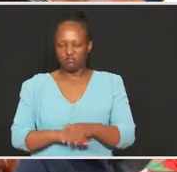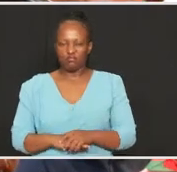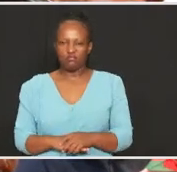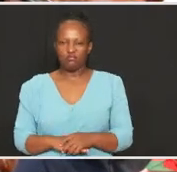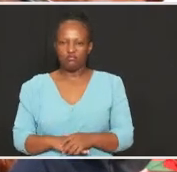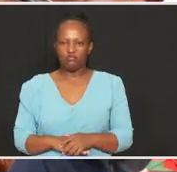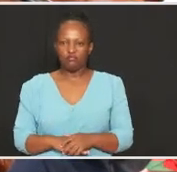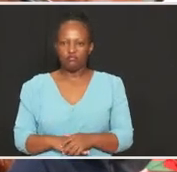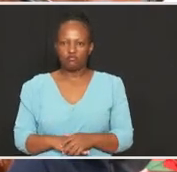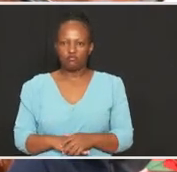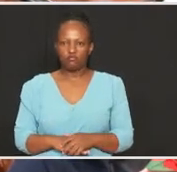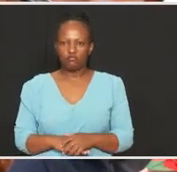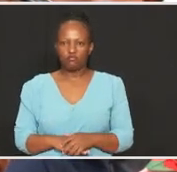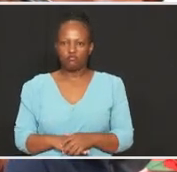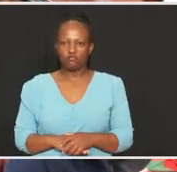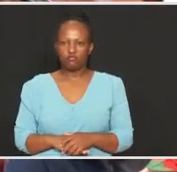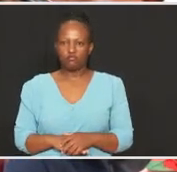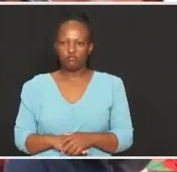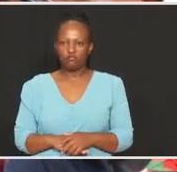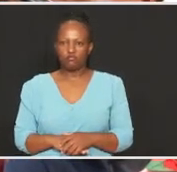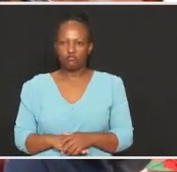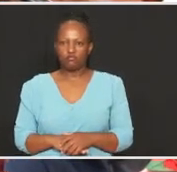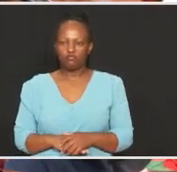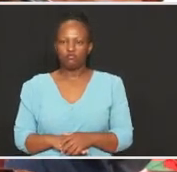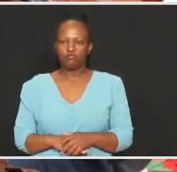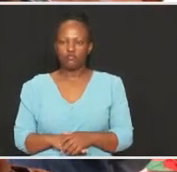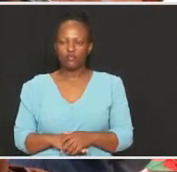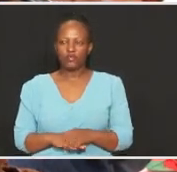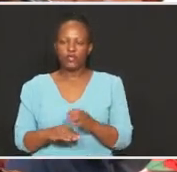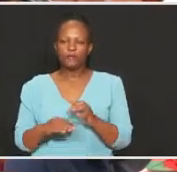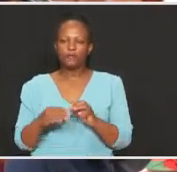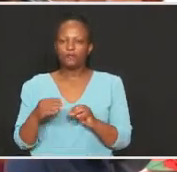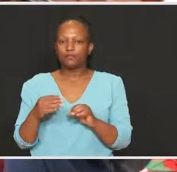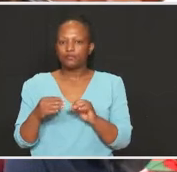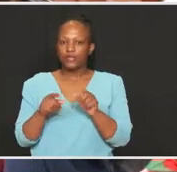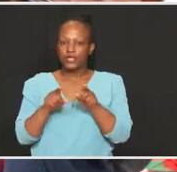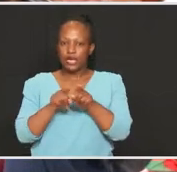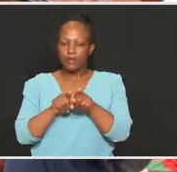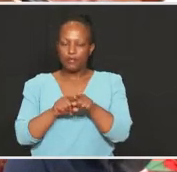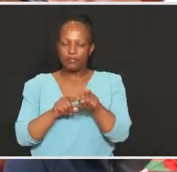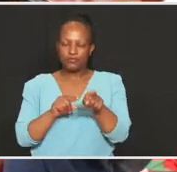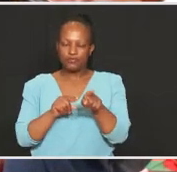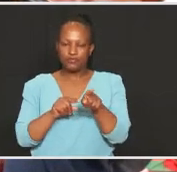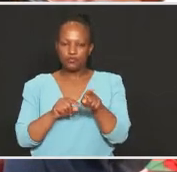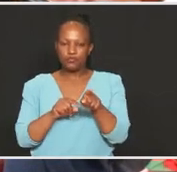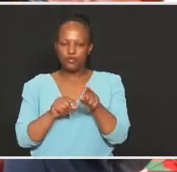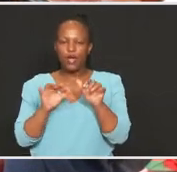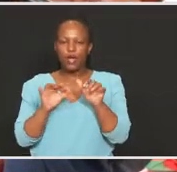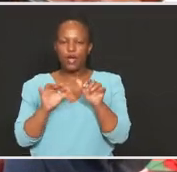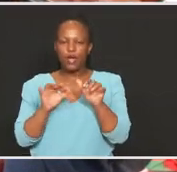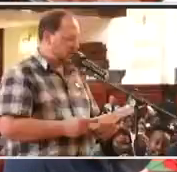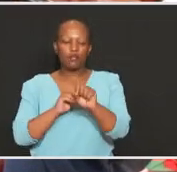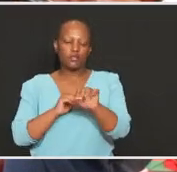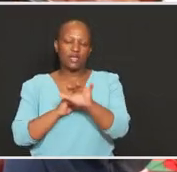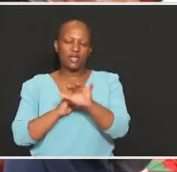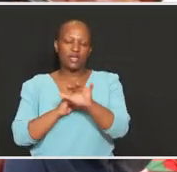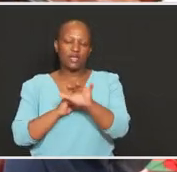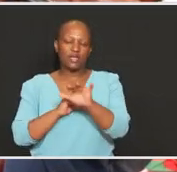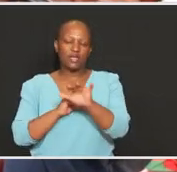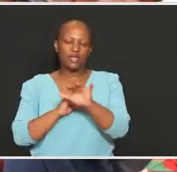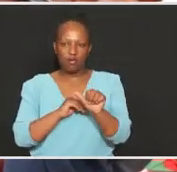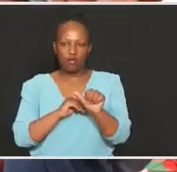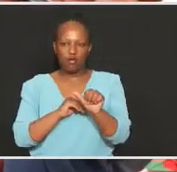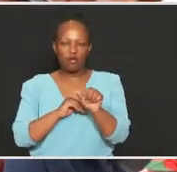that in short also the citizens of South Africa reject